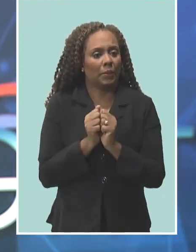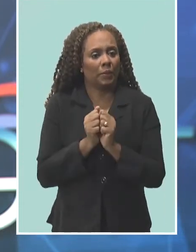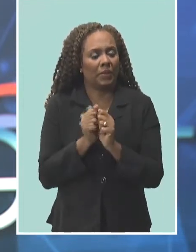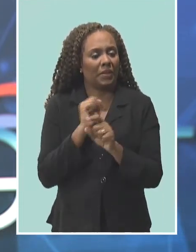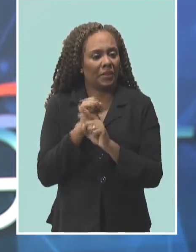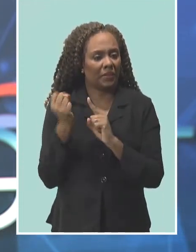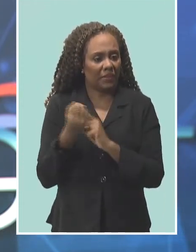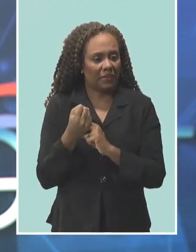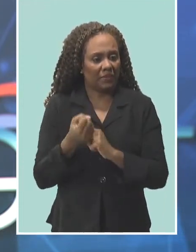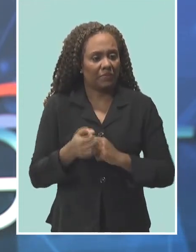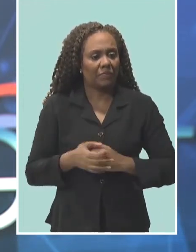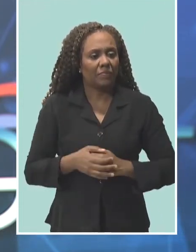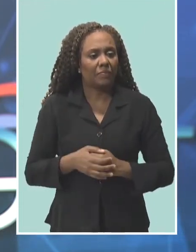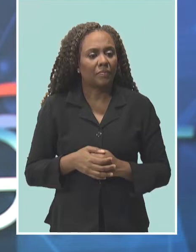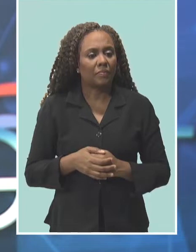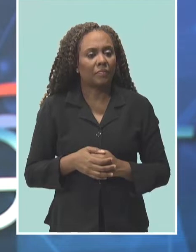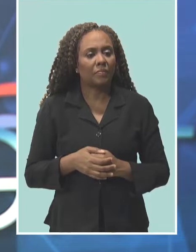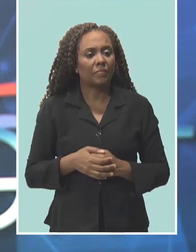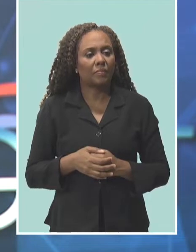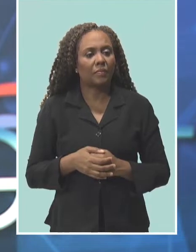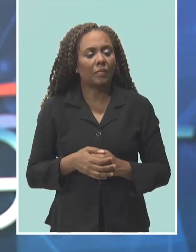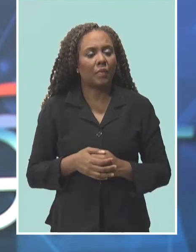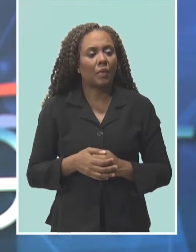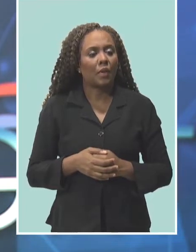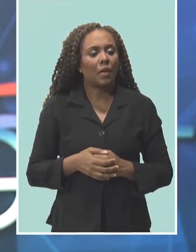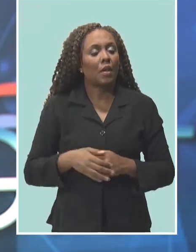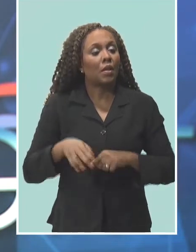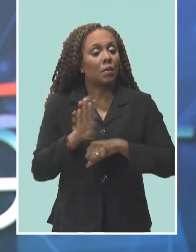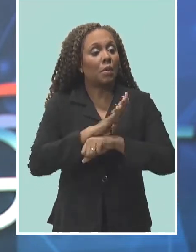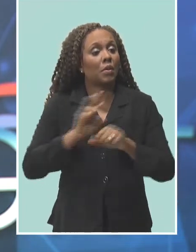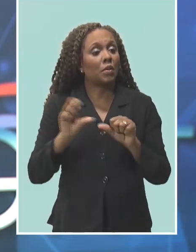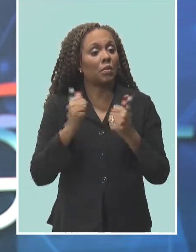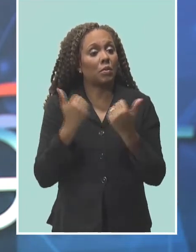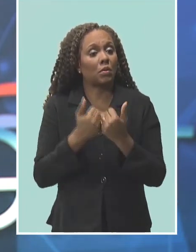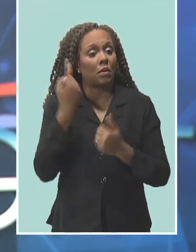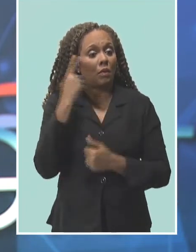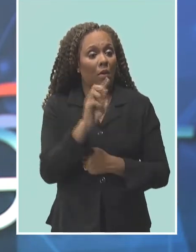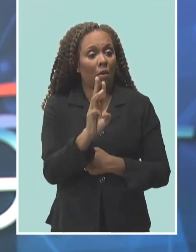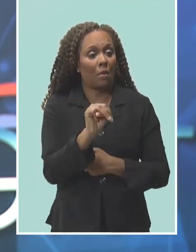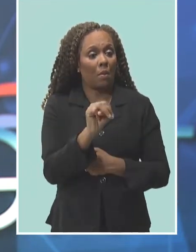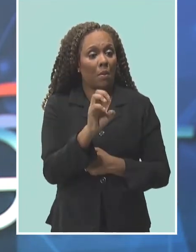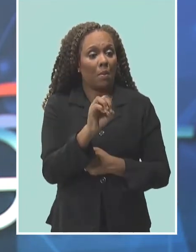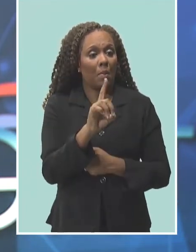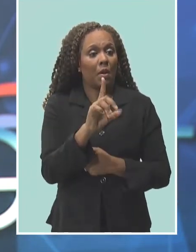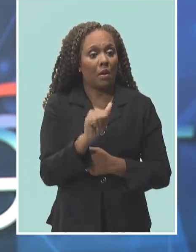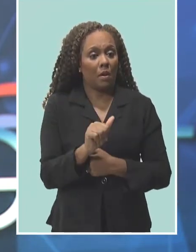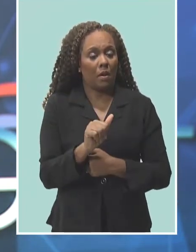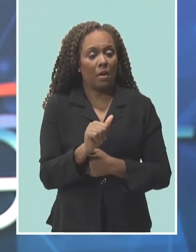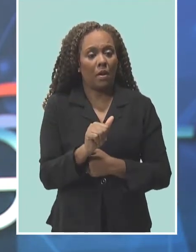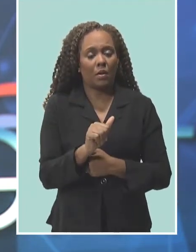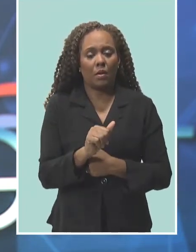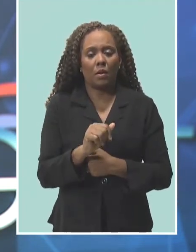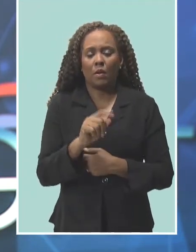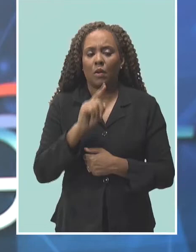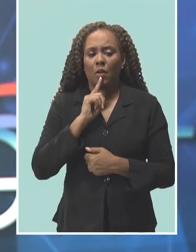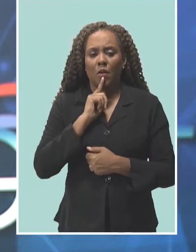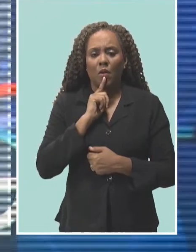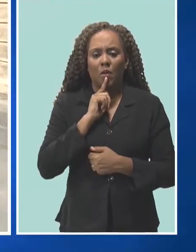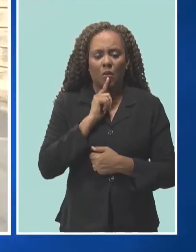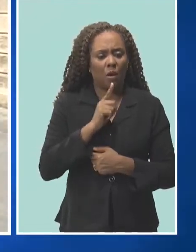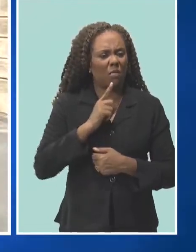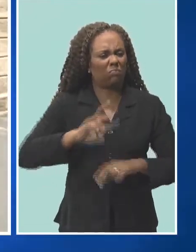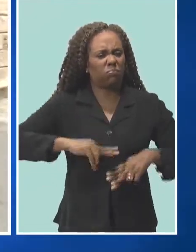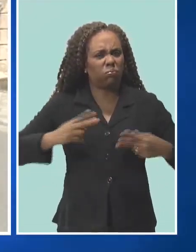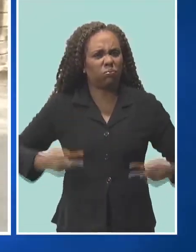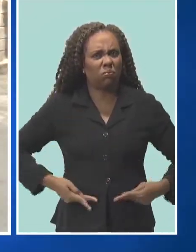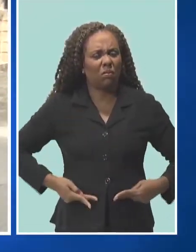and Media Workers, or BARJAM, has condemned the treatment meted out to media professionals yesterday while attempting to cover the court appearance